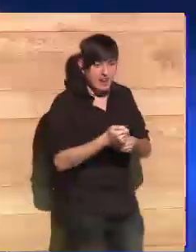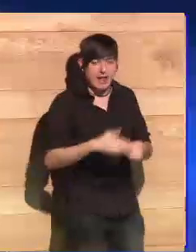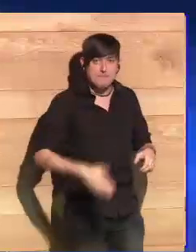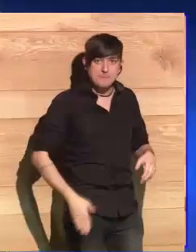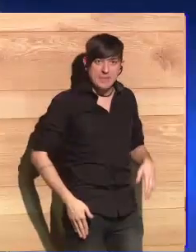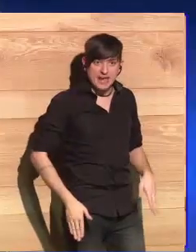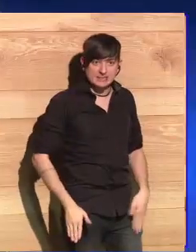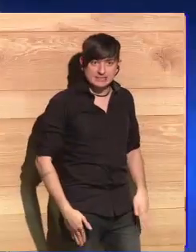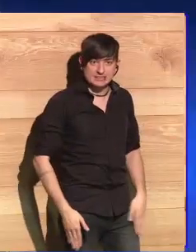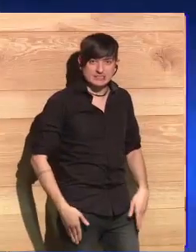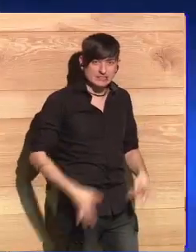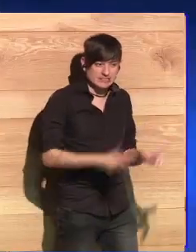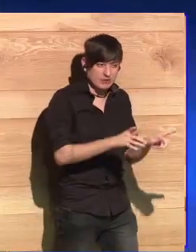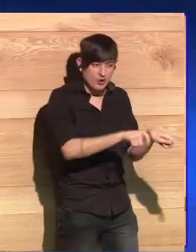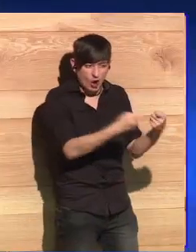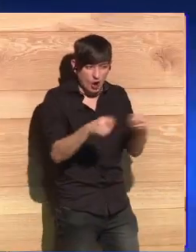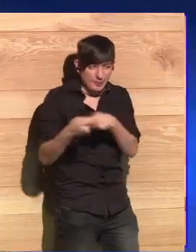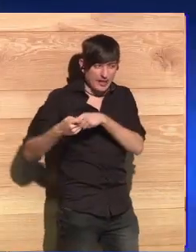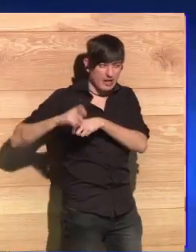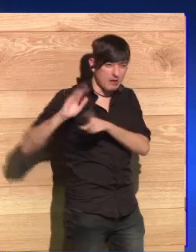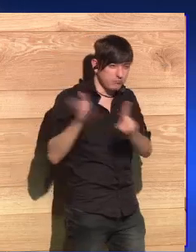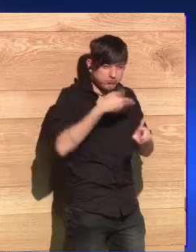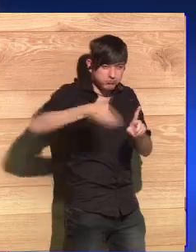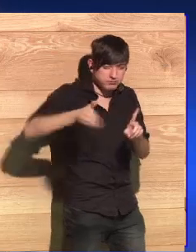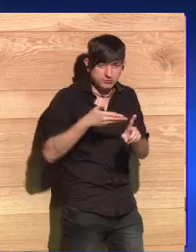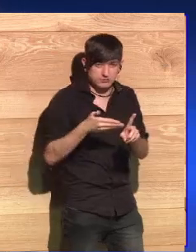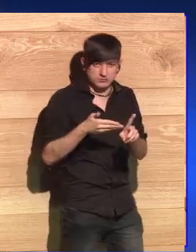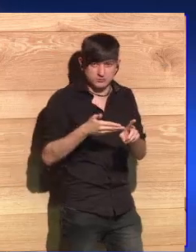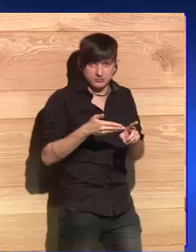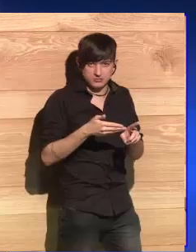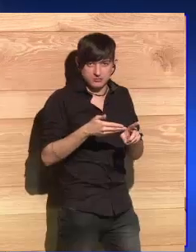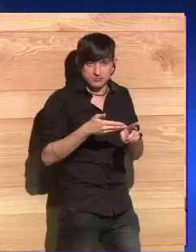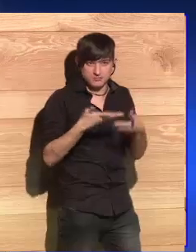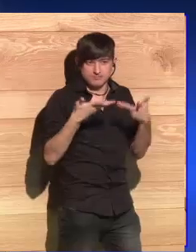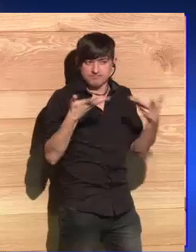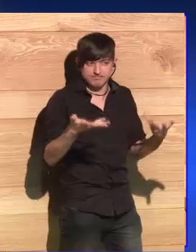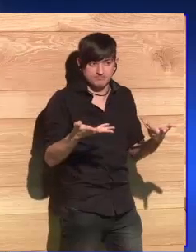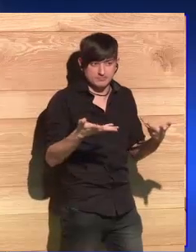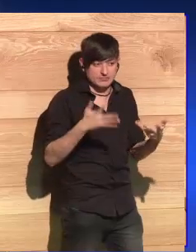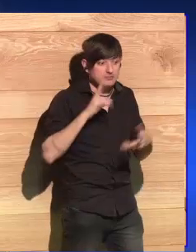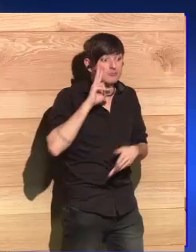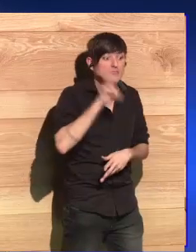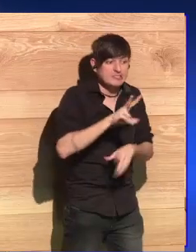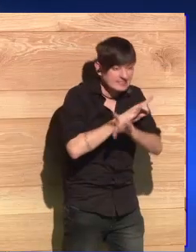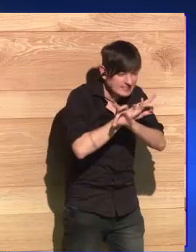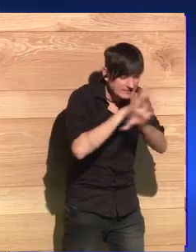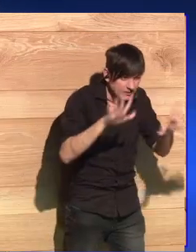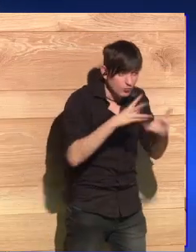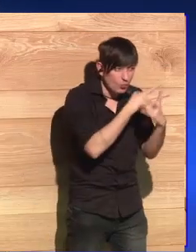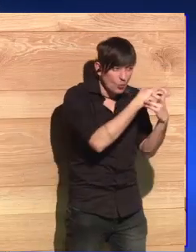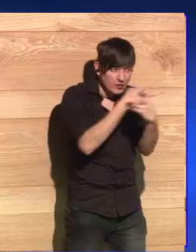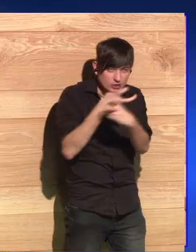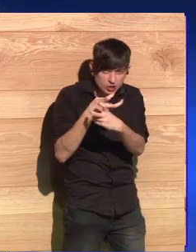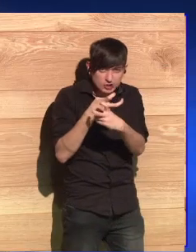sticking out in 3 places, and so I don't know. It just shows how crazy you can be on drugs.